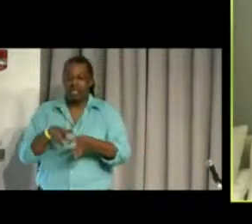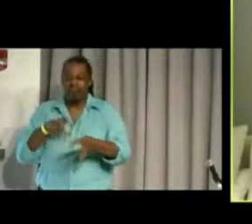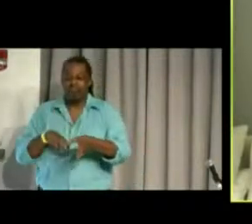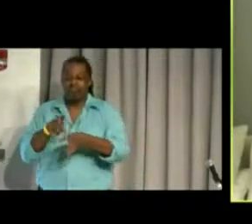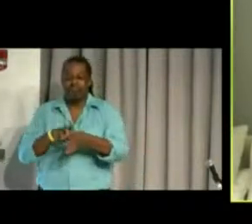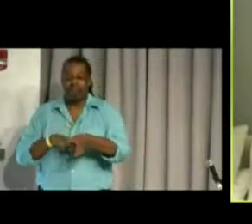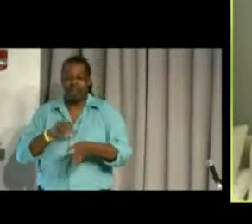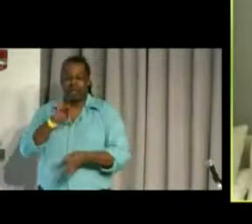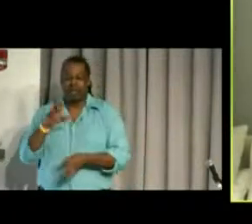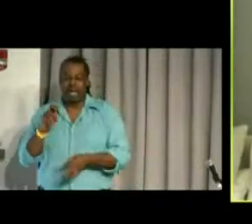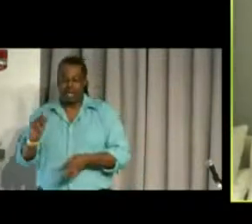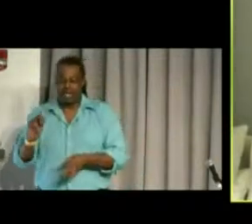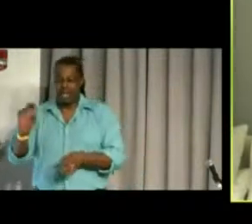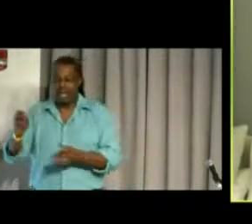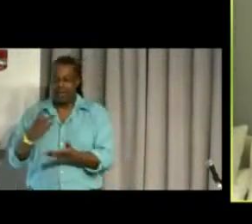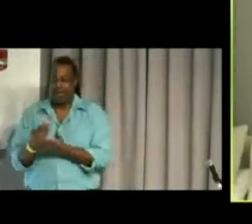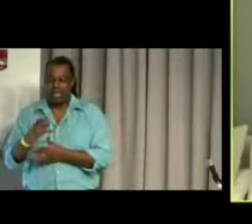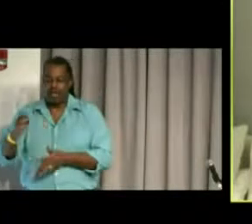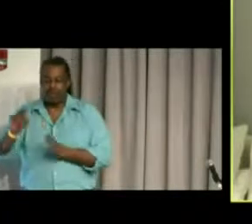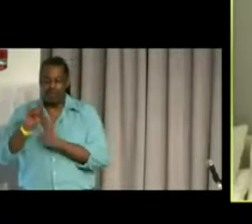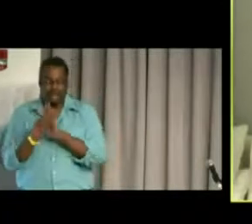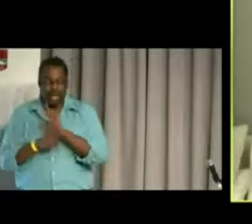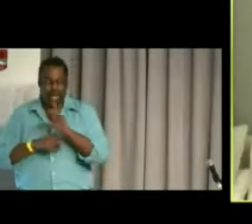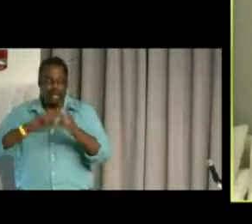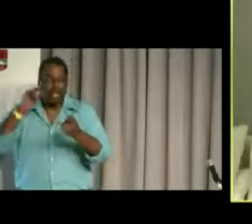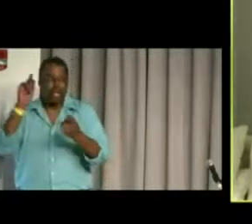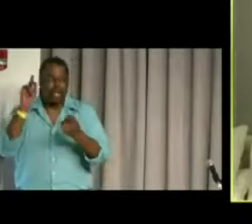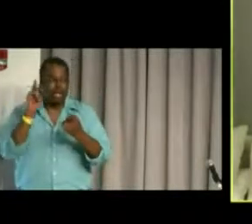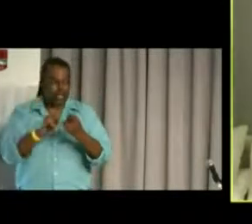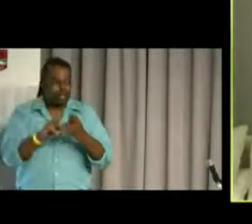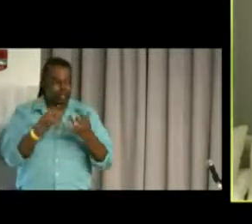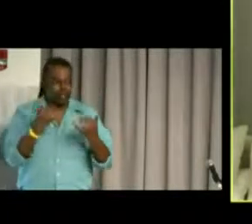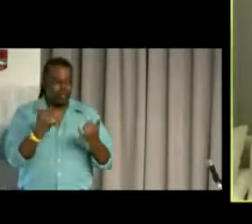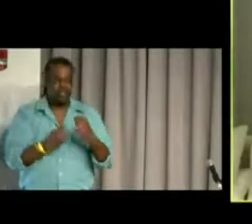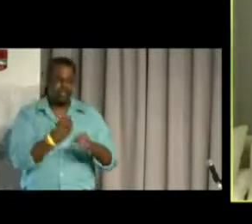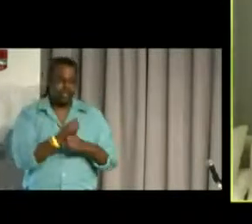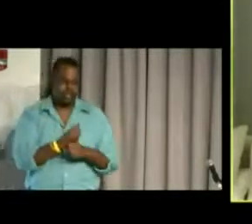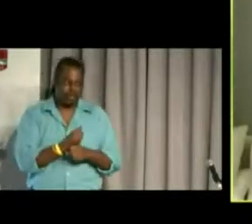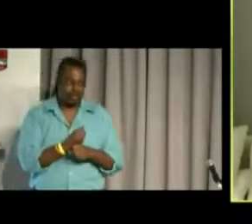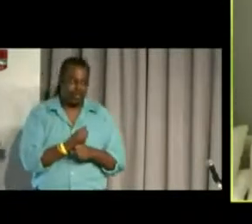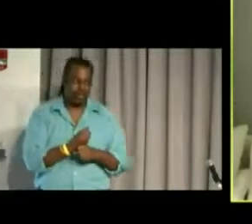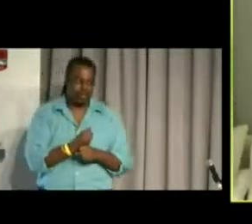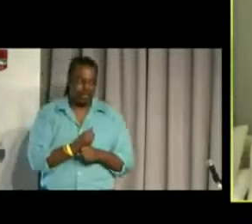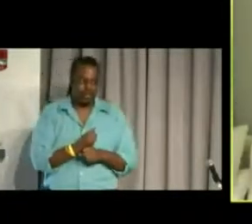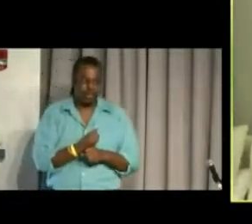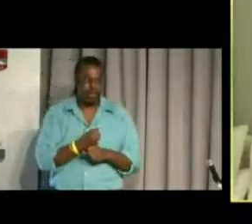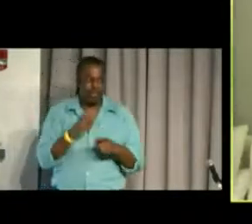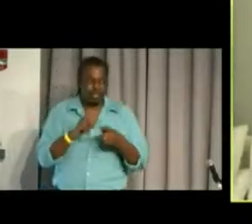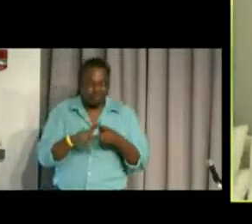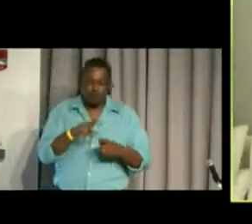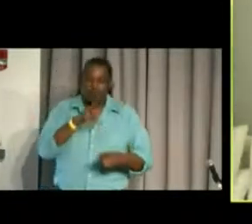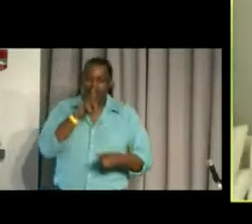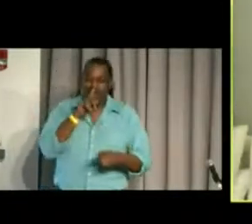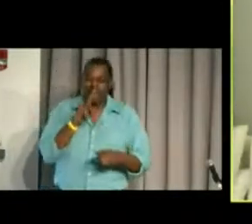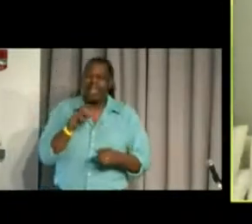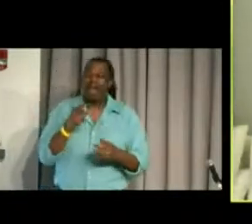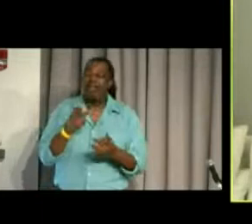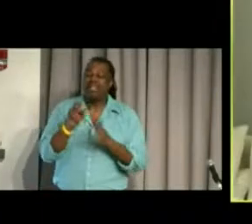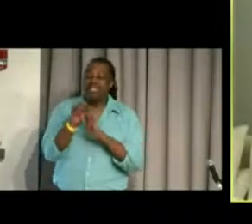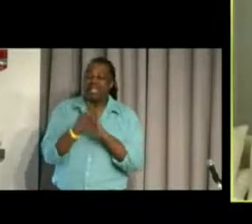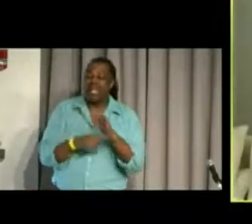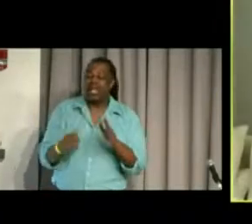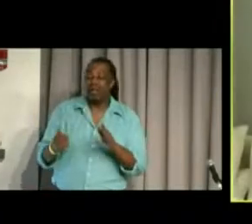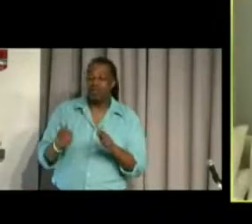a failure of the state until this year, a failure of the state to actually even provide resources